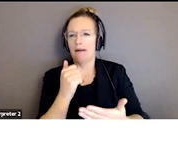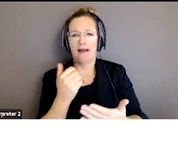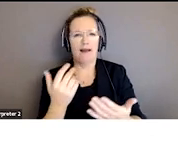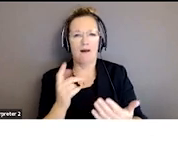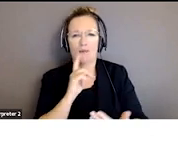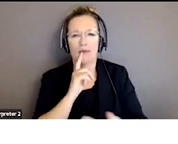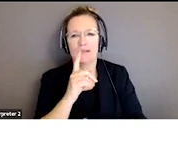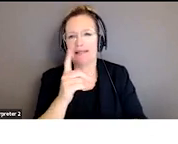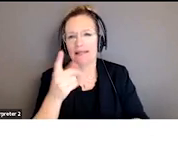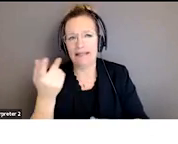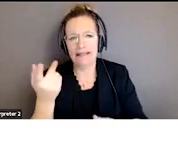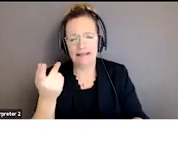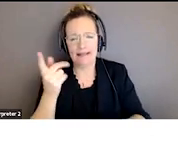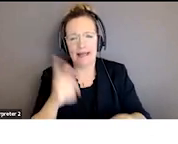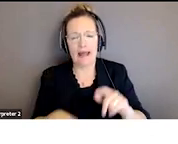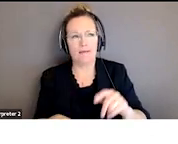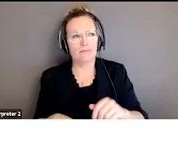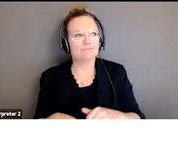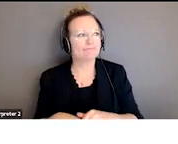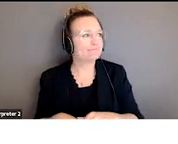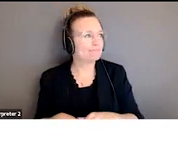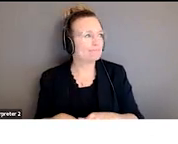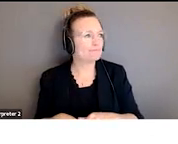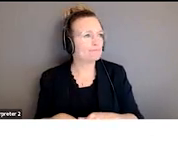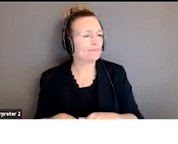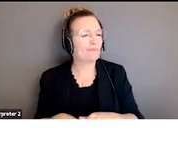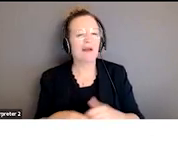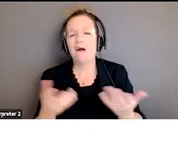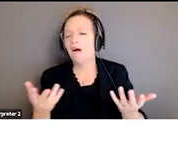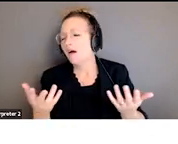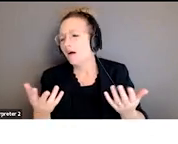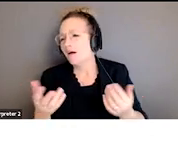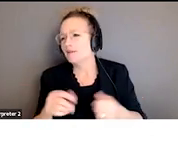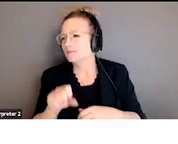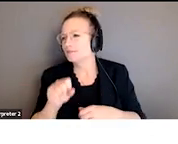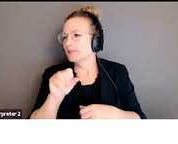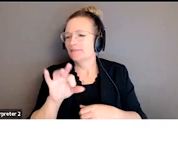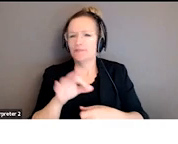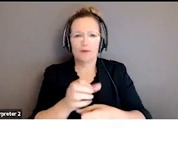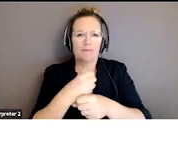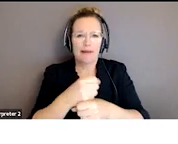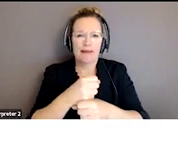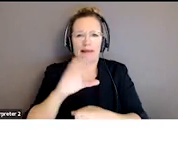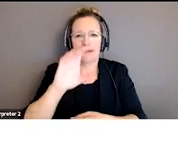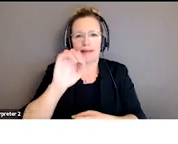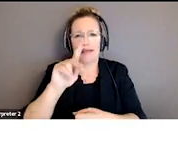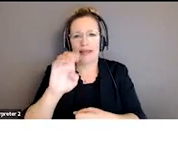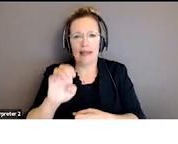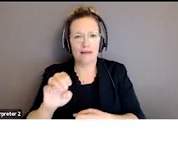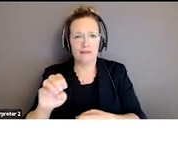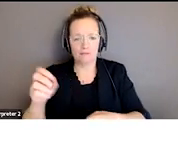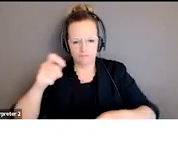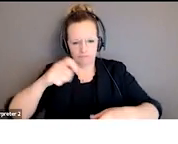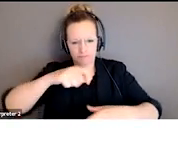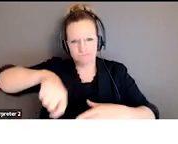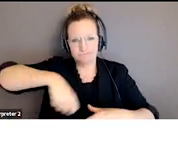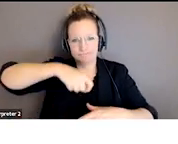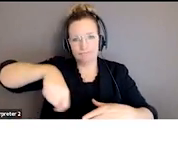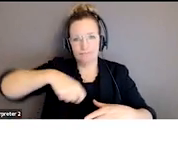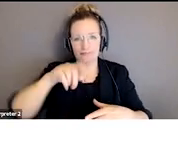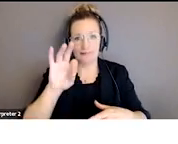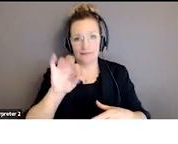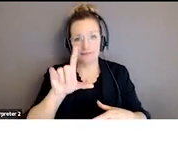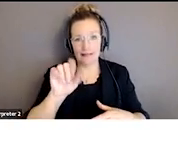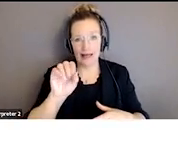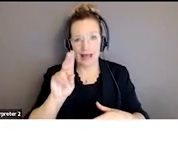that recipe. So if it's just, if you're making cake and you put flour and baking powder and all